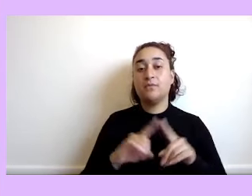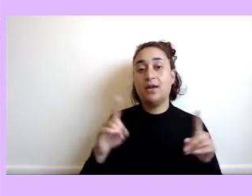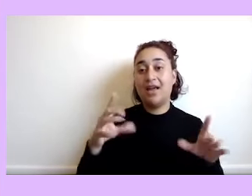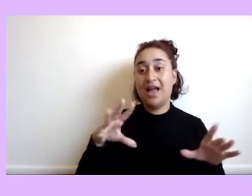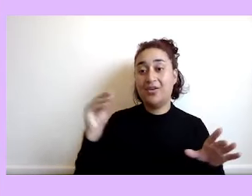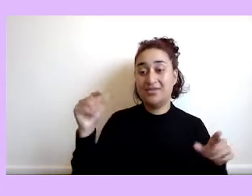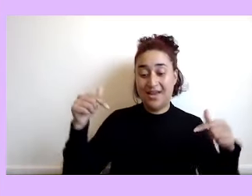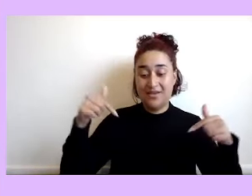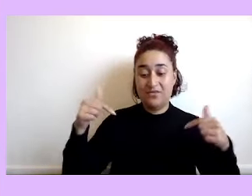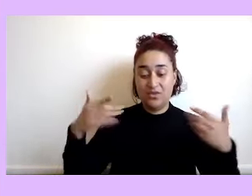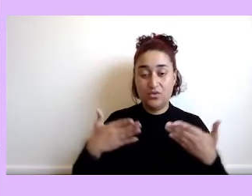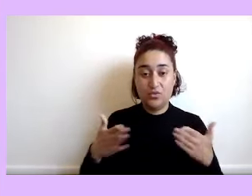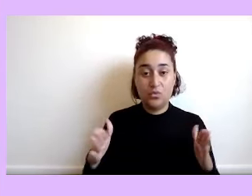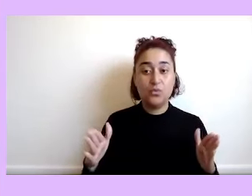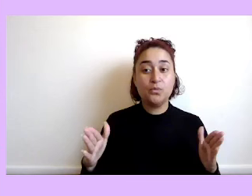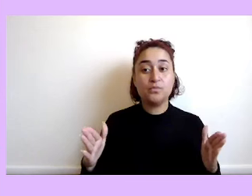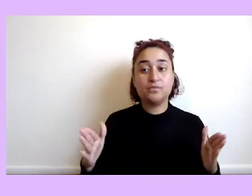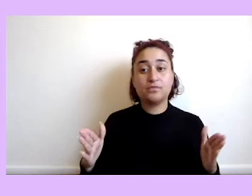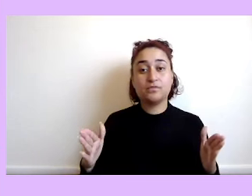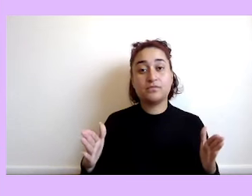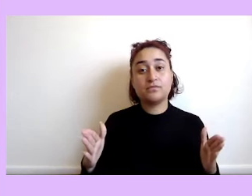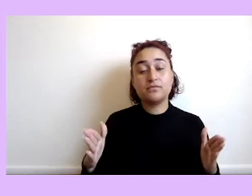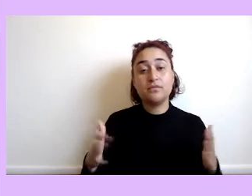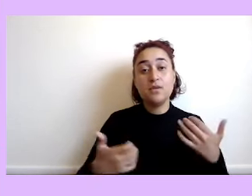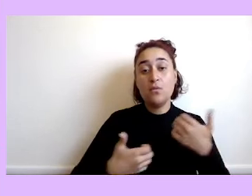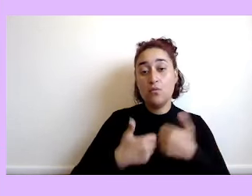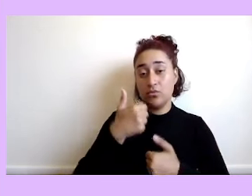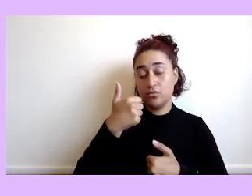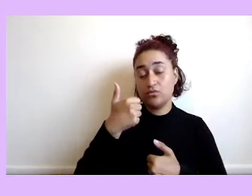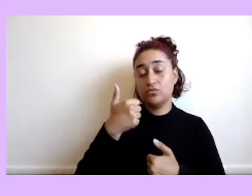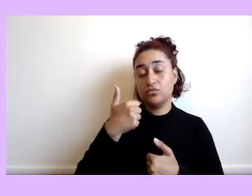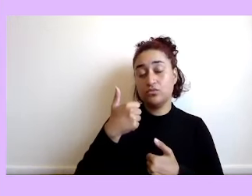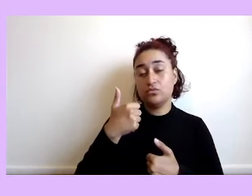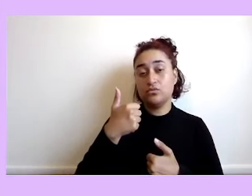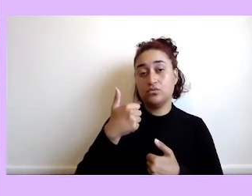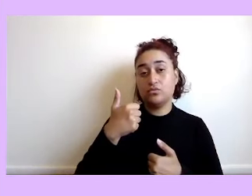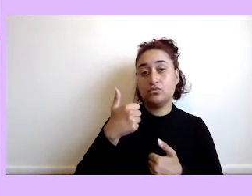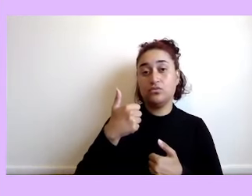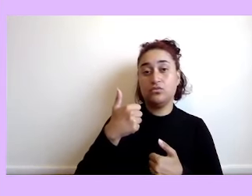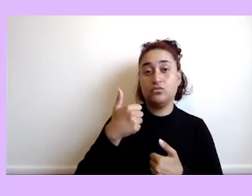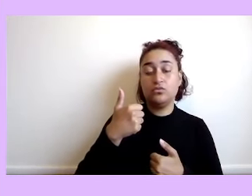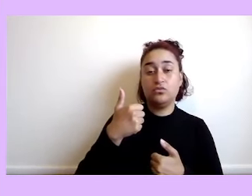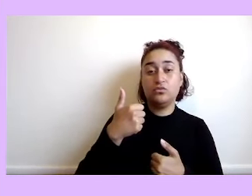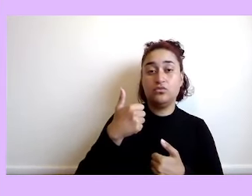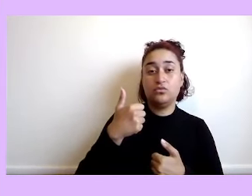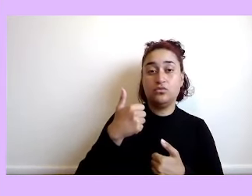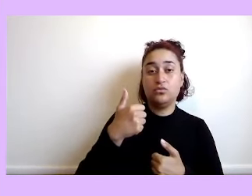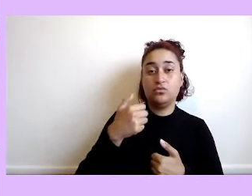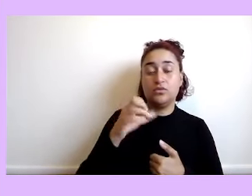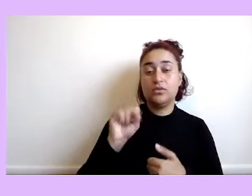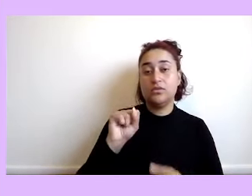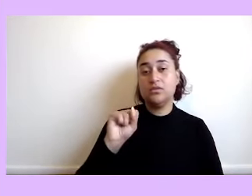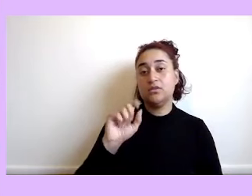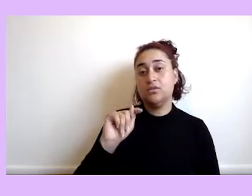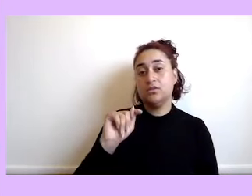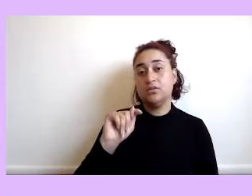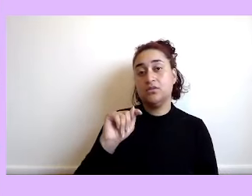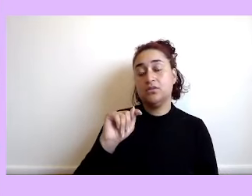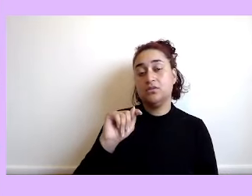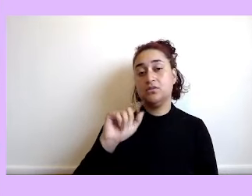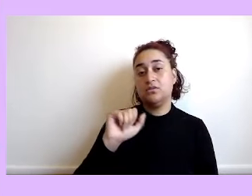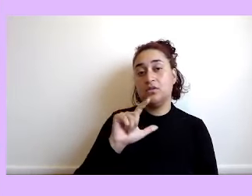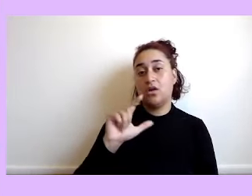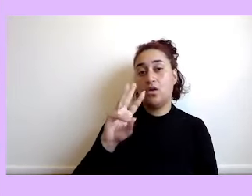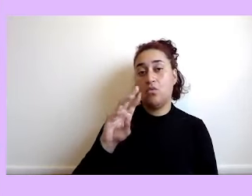outside of the choir room, the majority of the sort of stalwart legacy arts institutions are